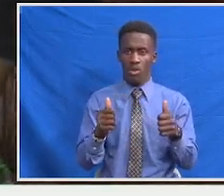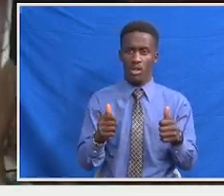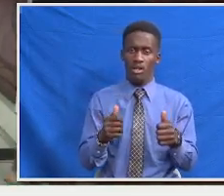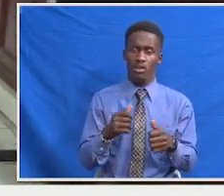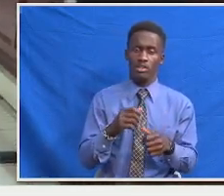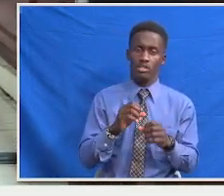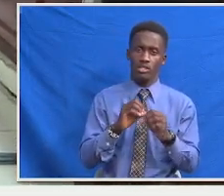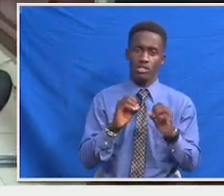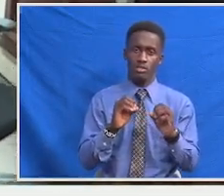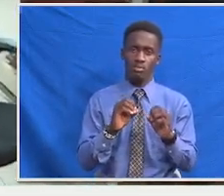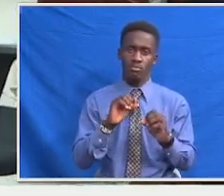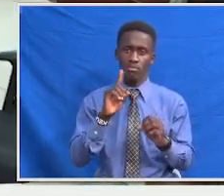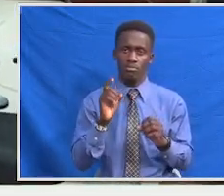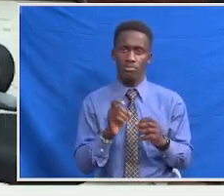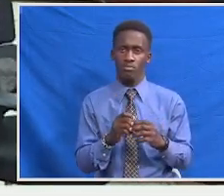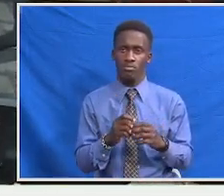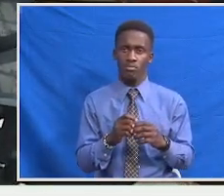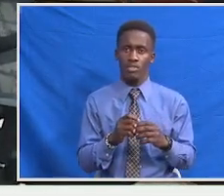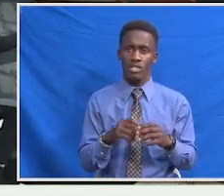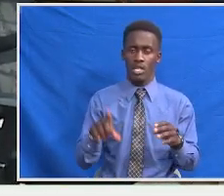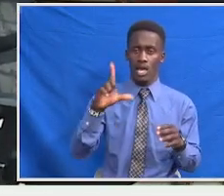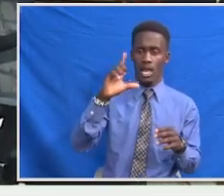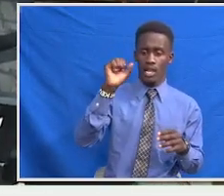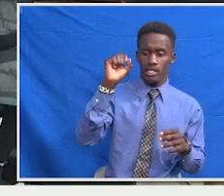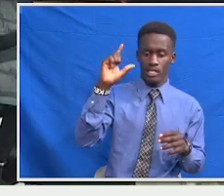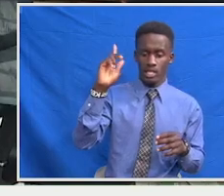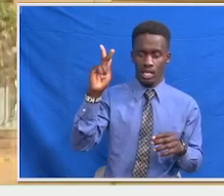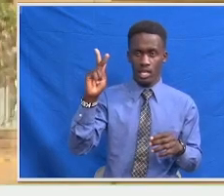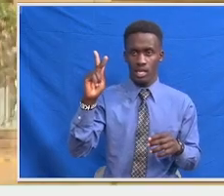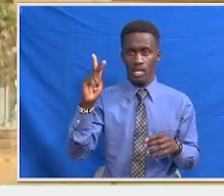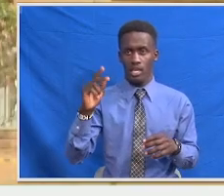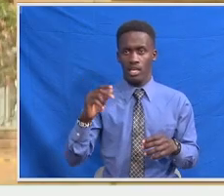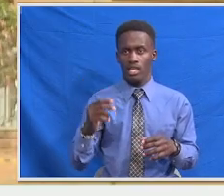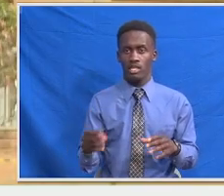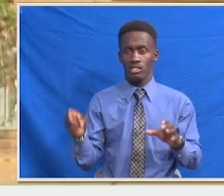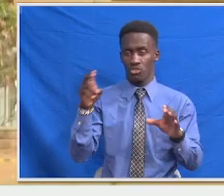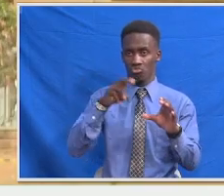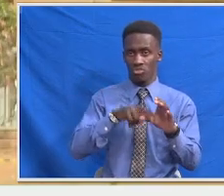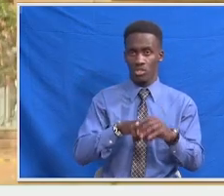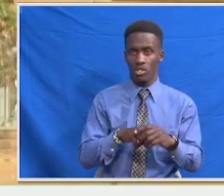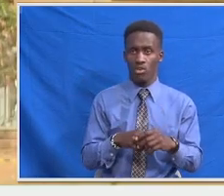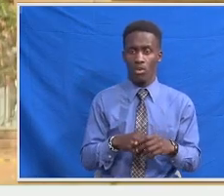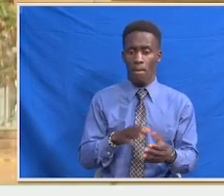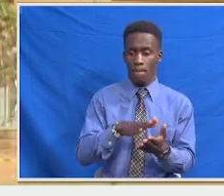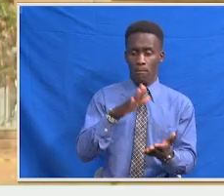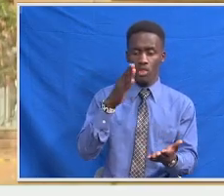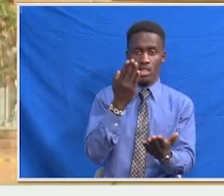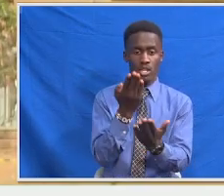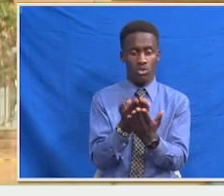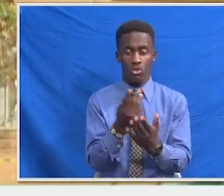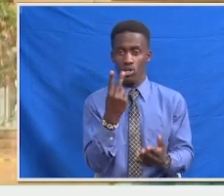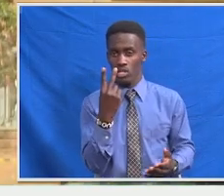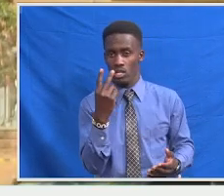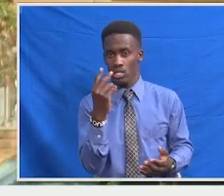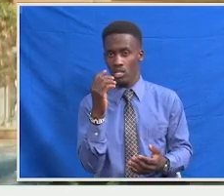on Friday, on a case the Law Society of Kenya has been enjoined. With more than 20 petitions before the courts,